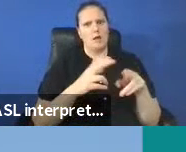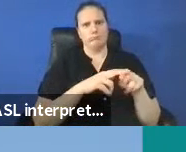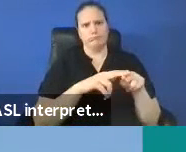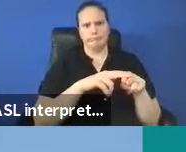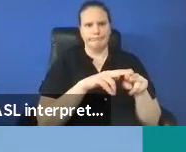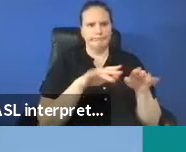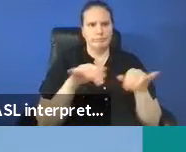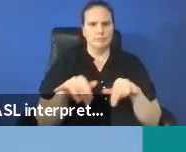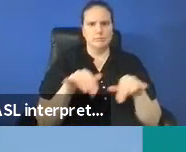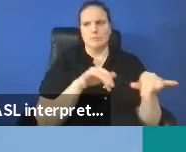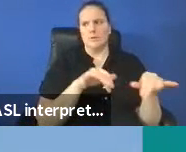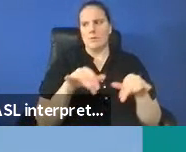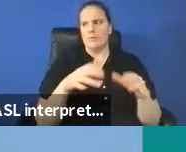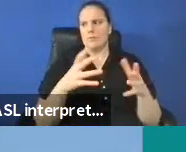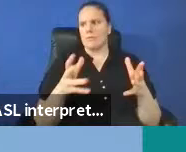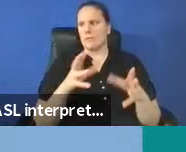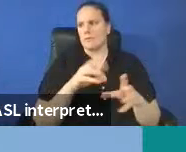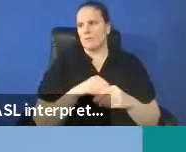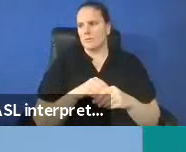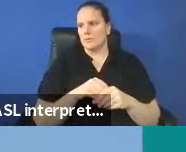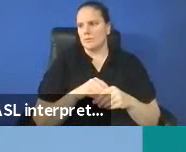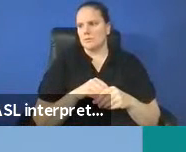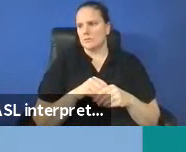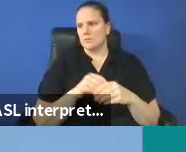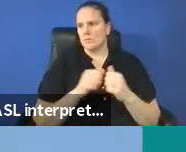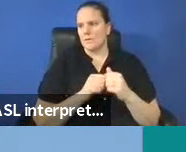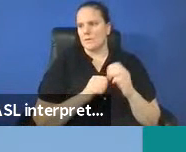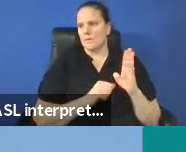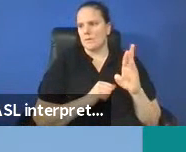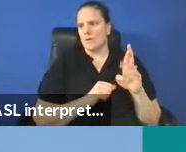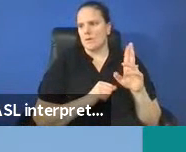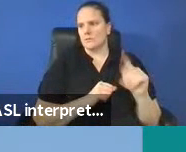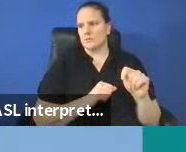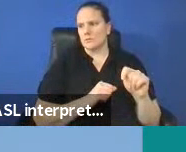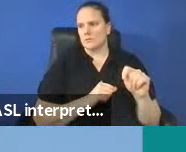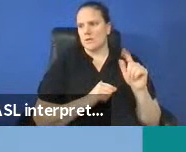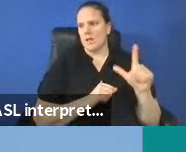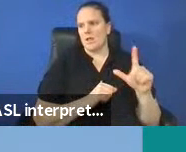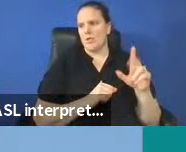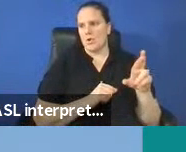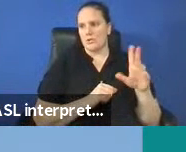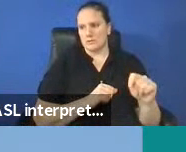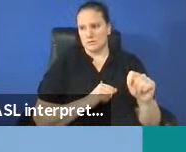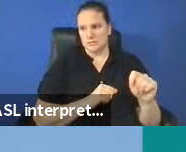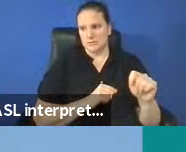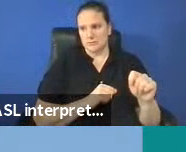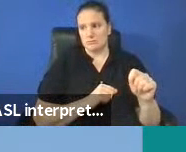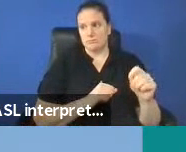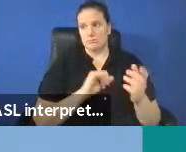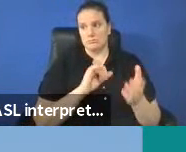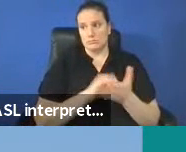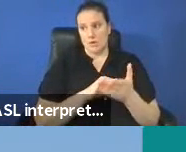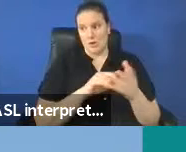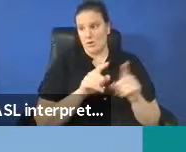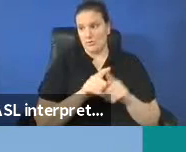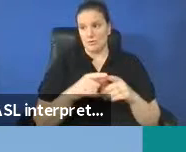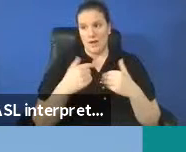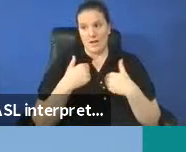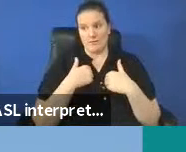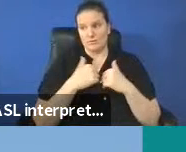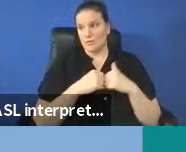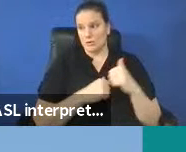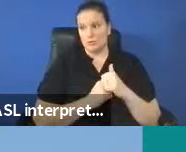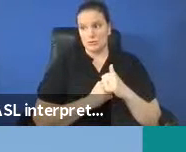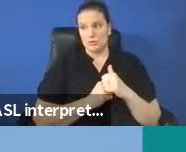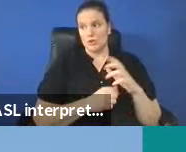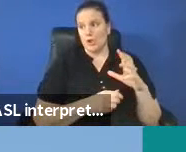between what is included in terms of the components of BRT and LRT. So LRT also has dedicated infrastructure. It